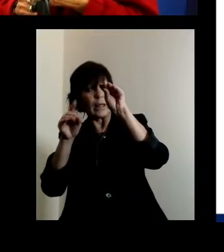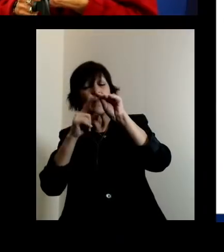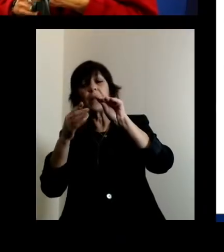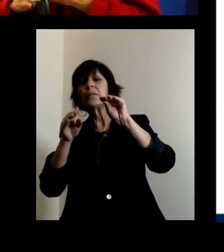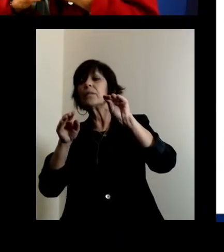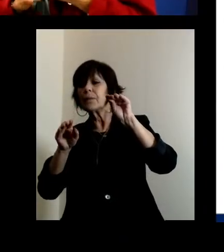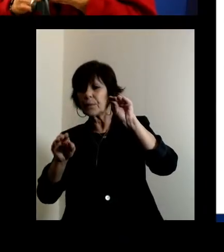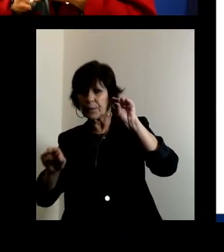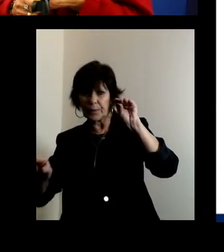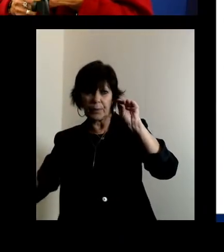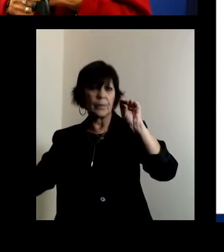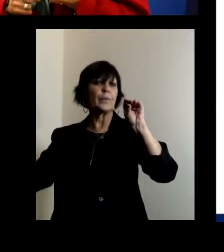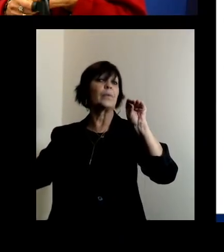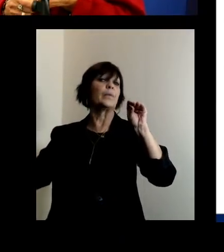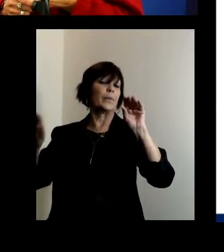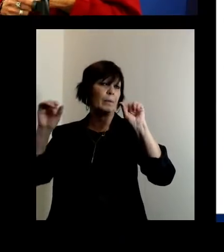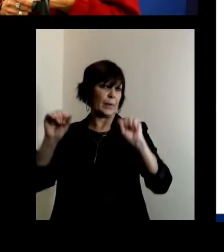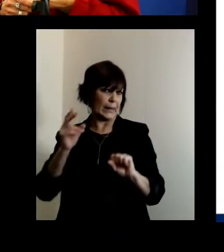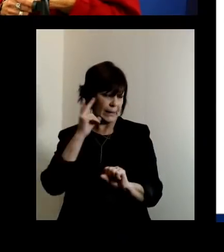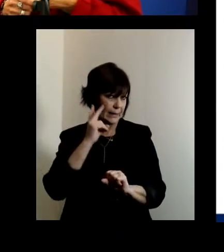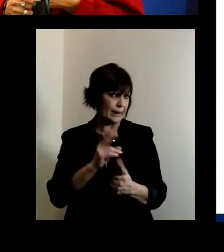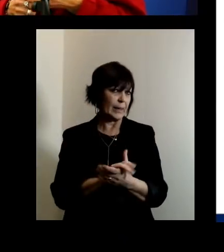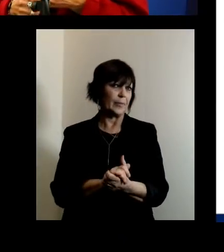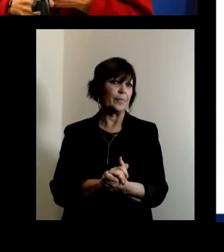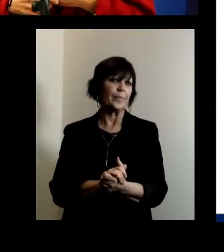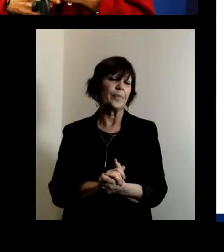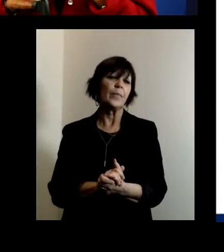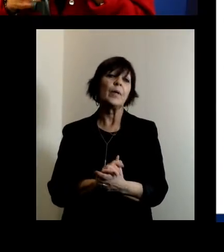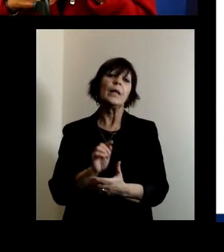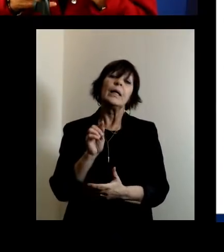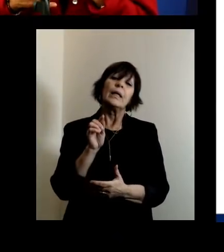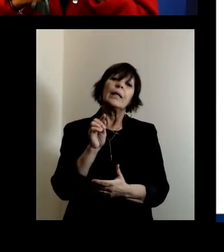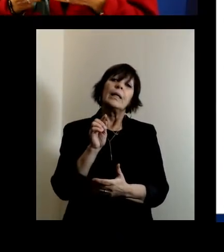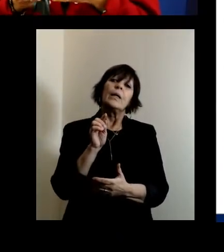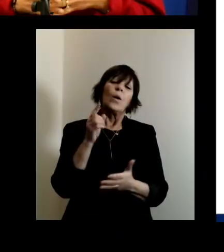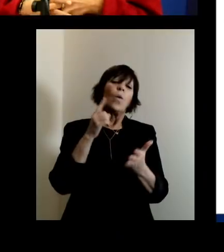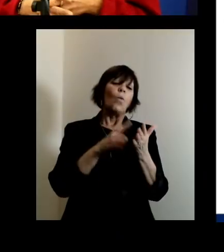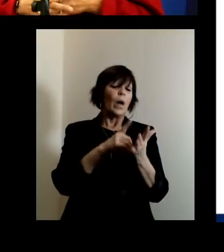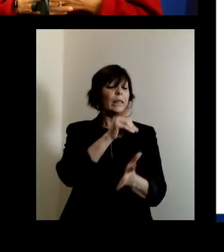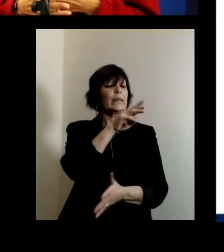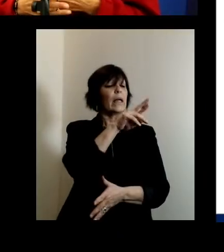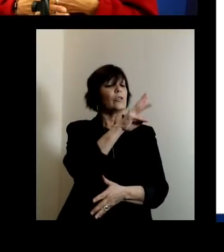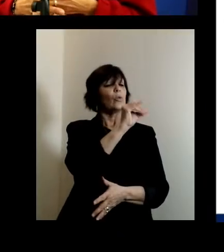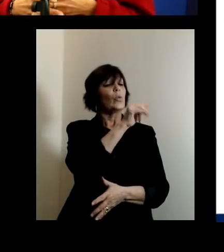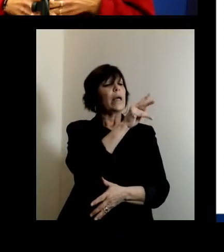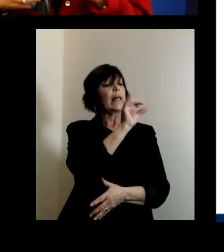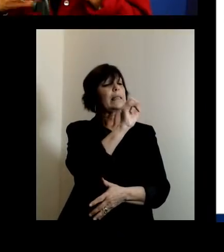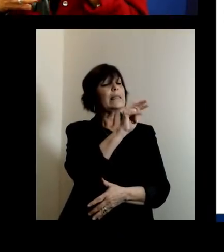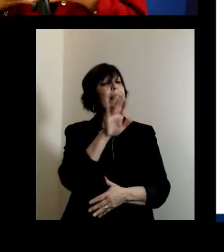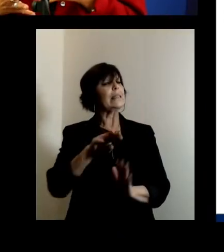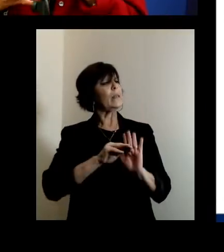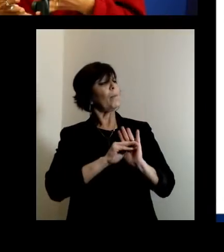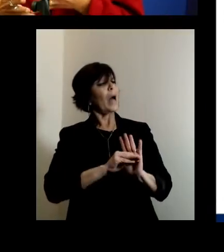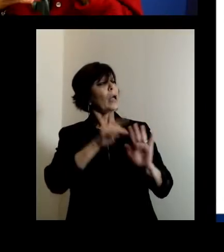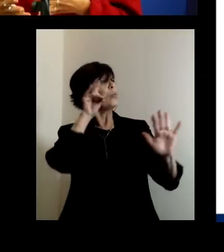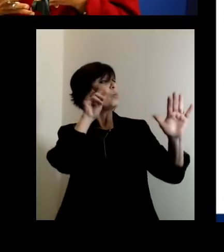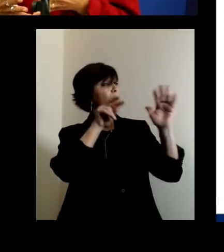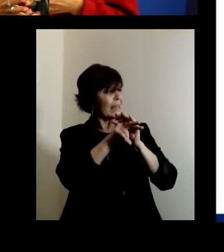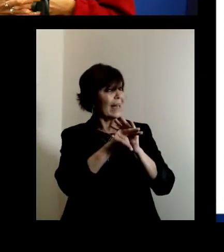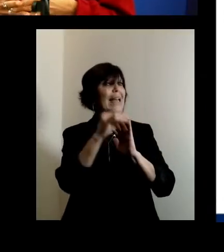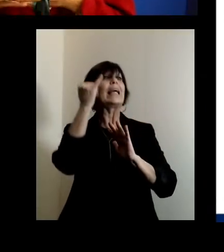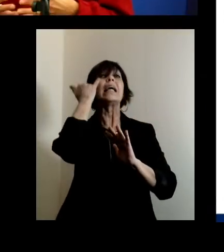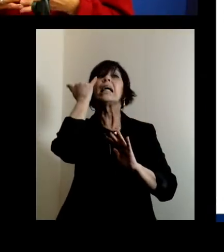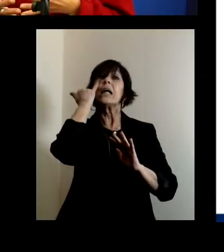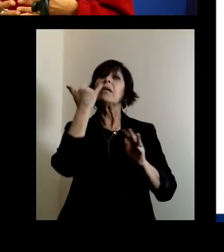after that, we'll see changes in the hospitalization. So what Dr. Winkelstein's model predicts is if we do have some type